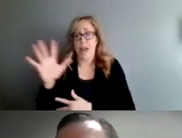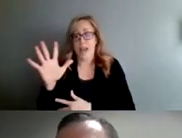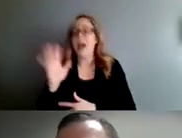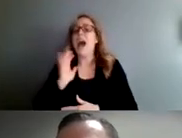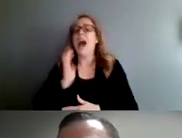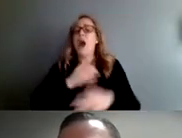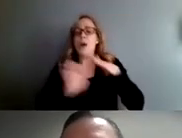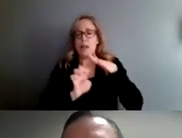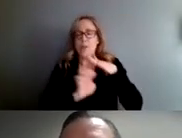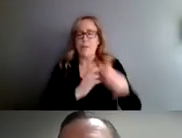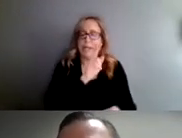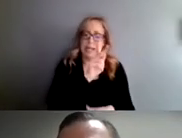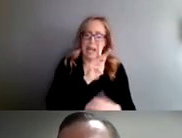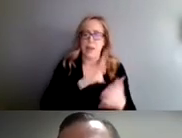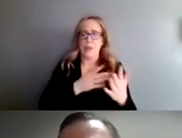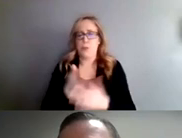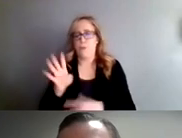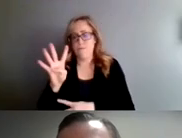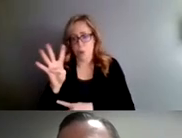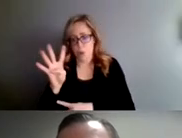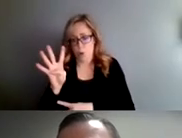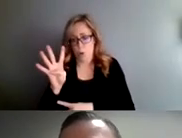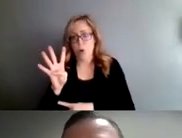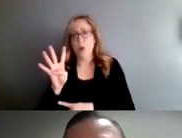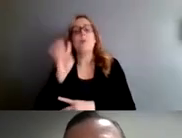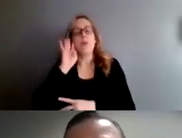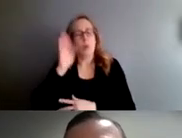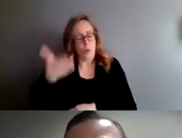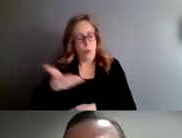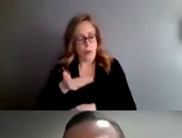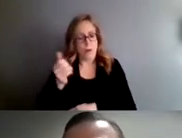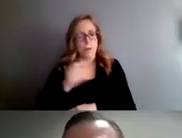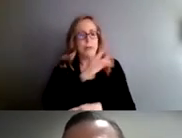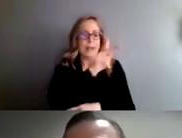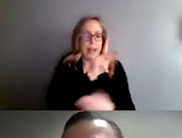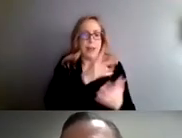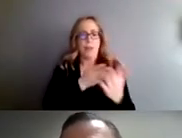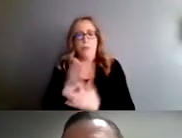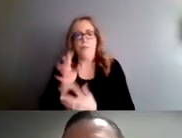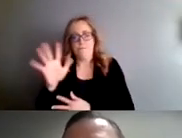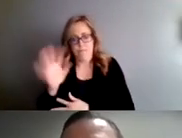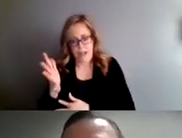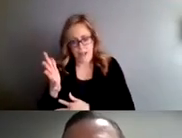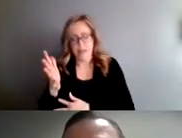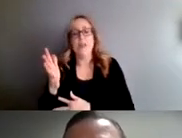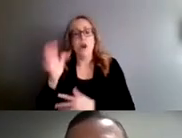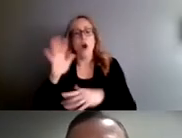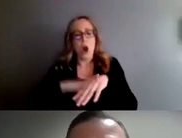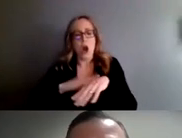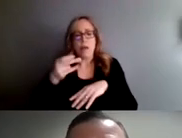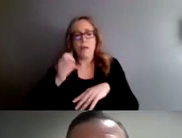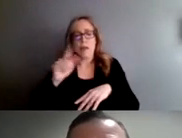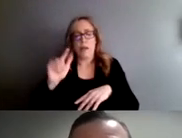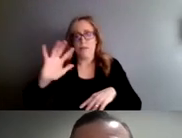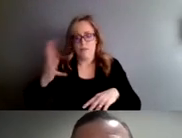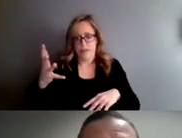are only K through 4, but we are going to be welcoming back K through 5 on April 5th. That includes also 1 grade of our middle